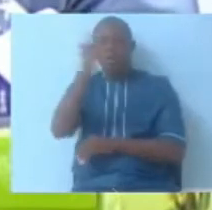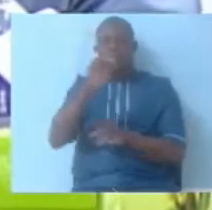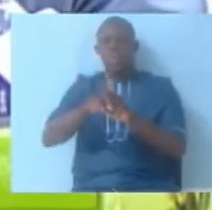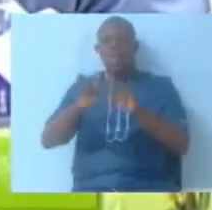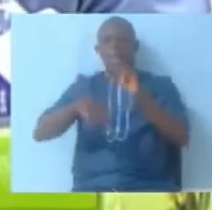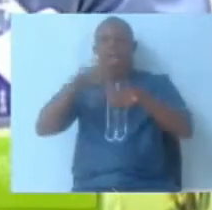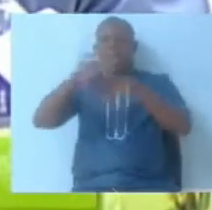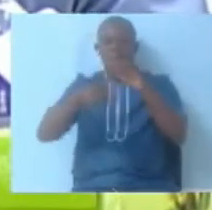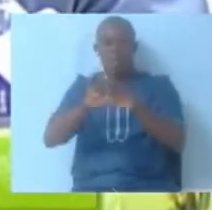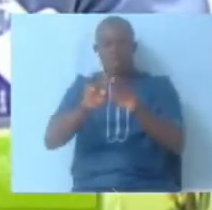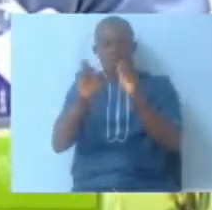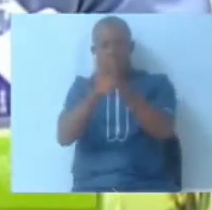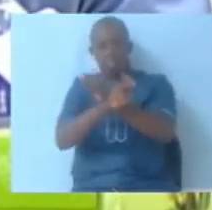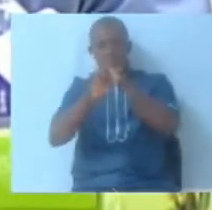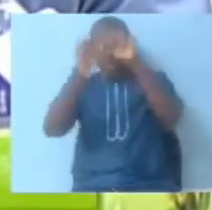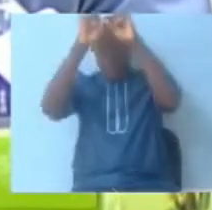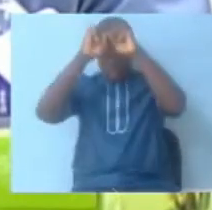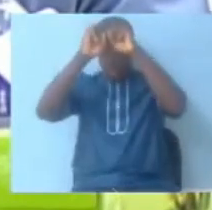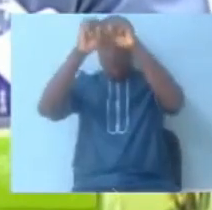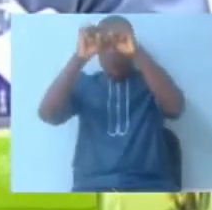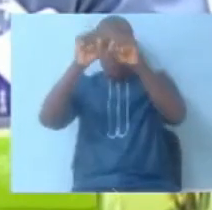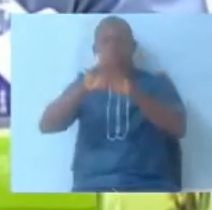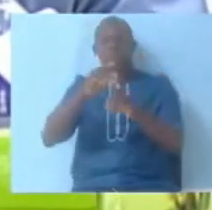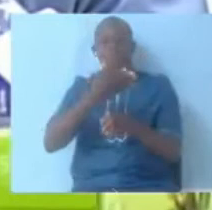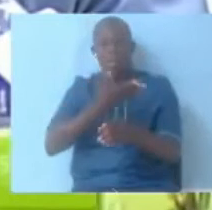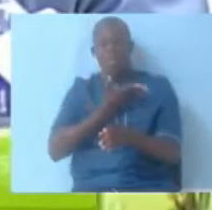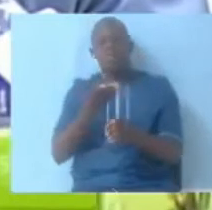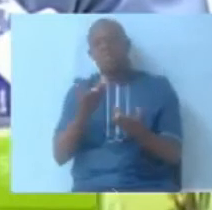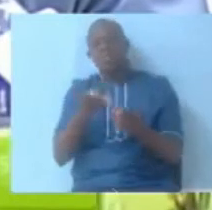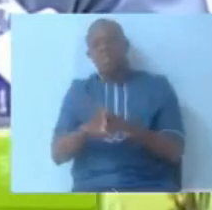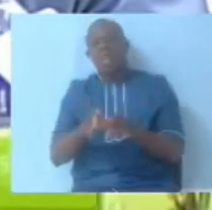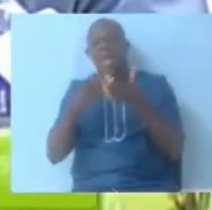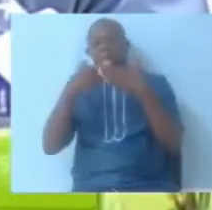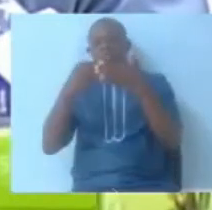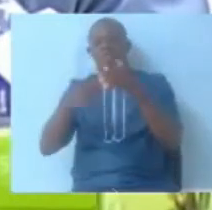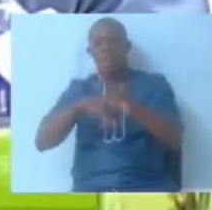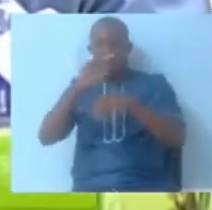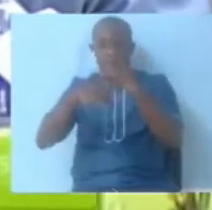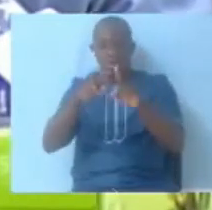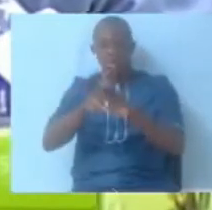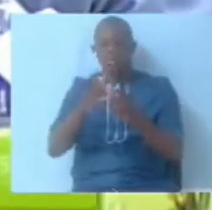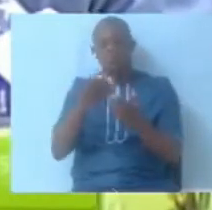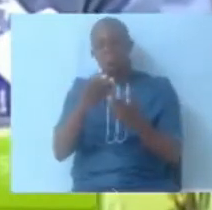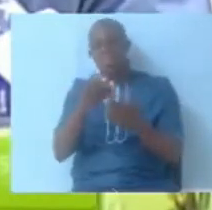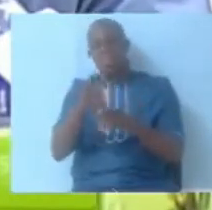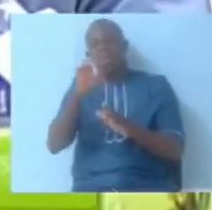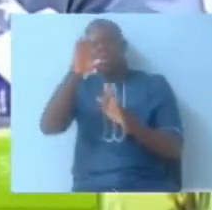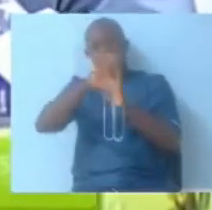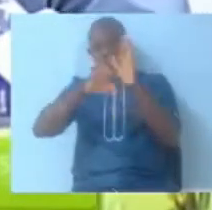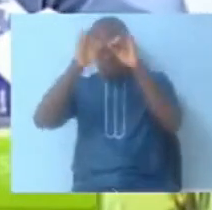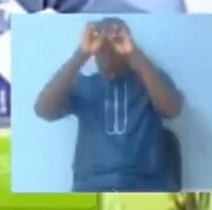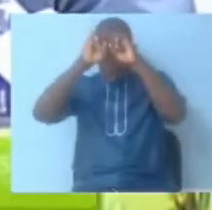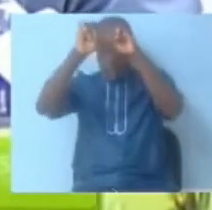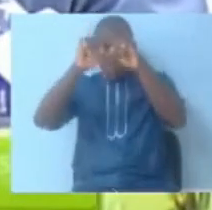2016, I filed an action against the government to get a constitutional declaration that the dismissal and the